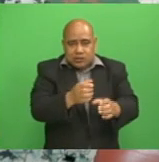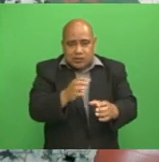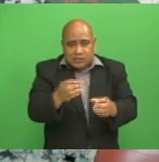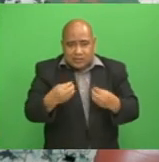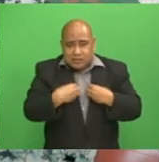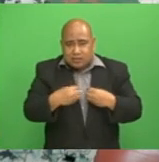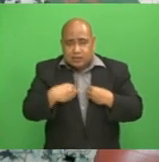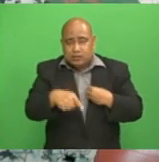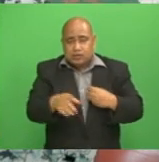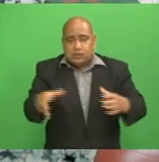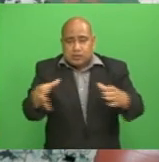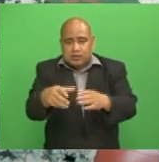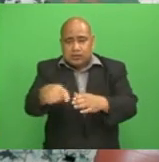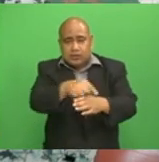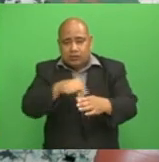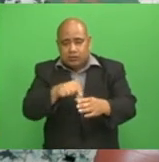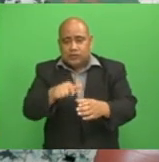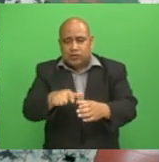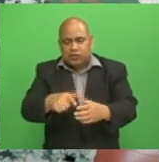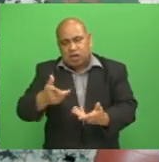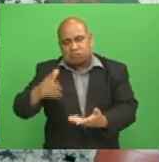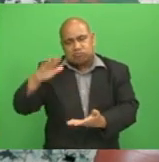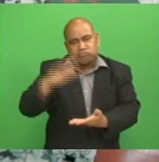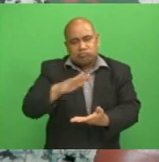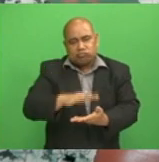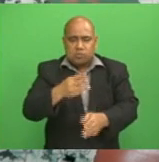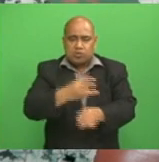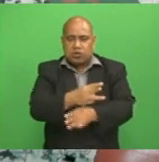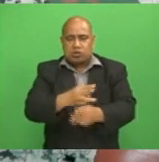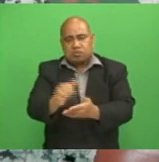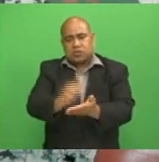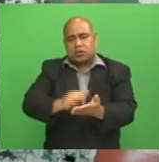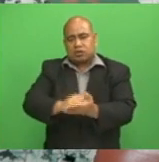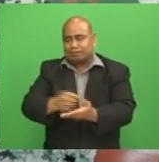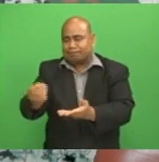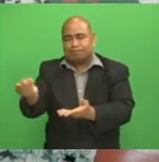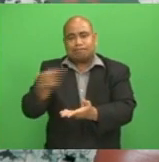pine wood demand.